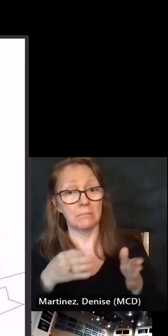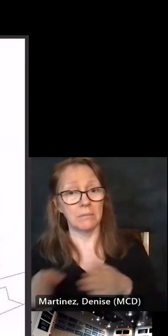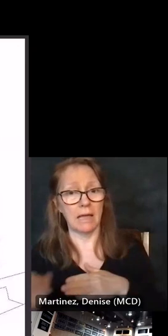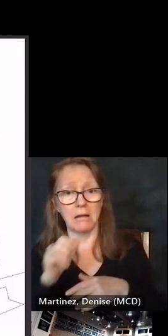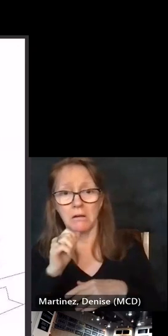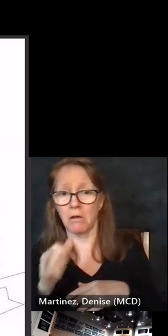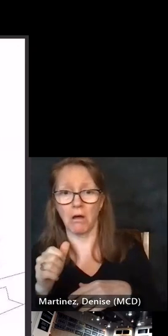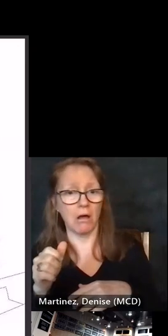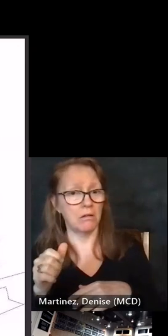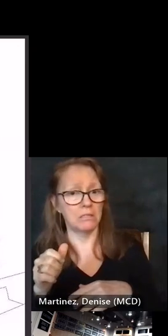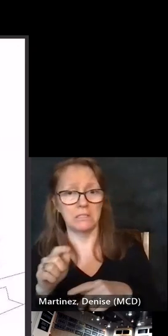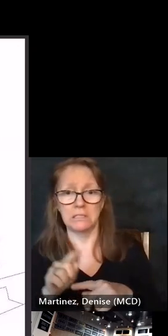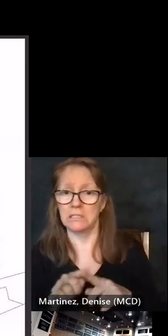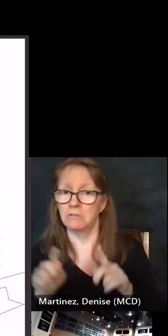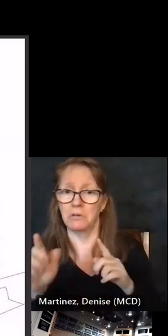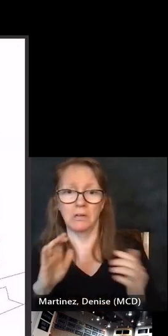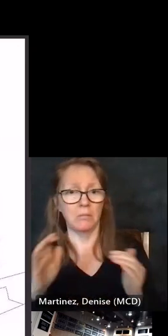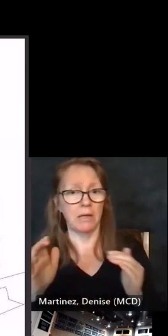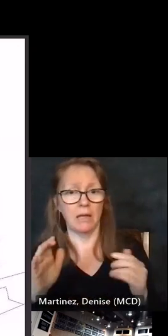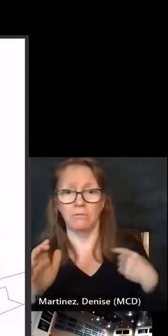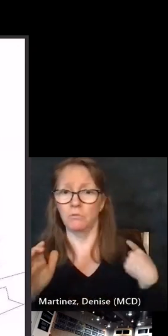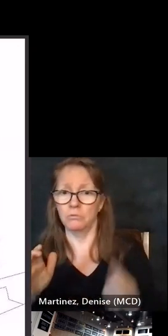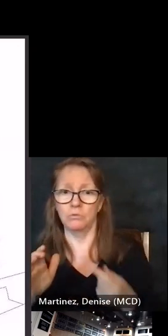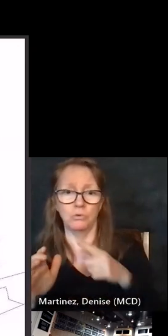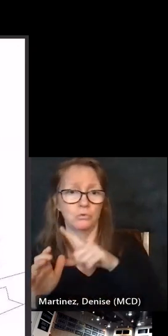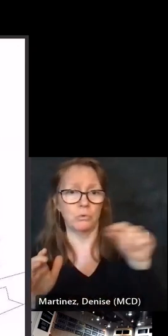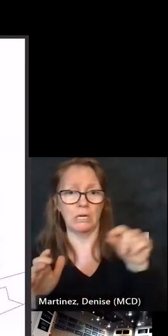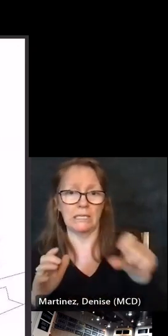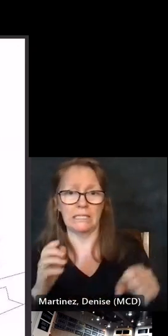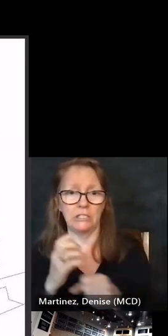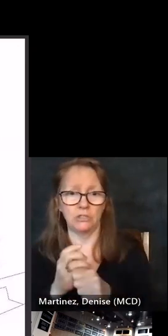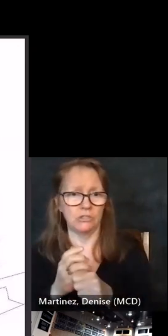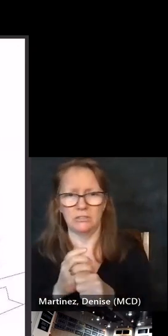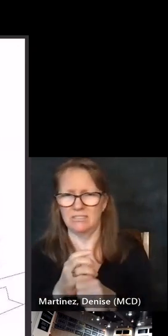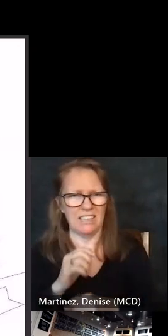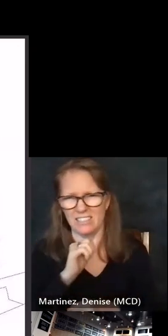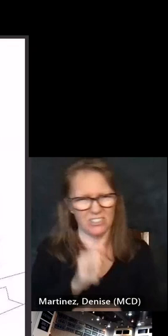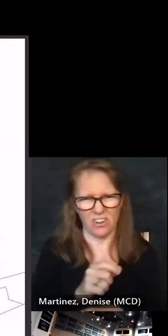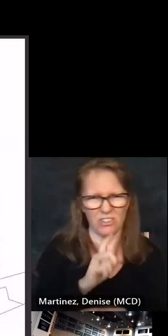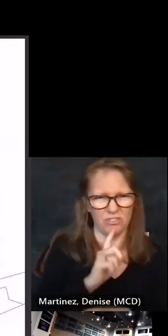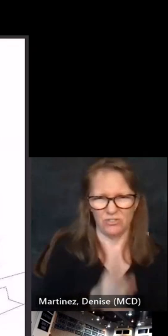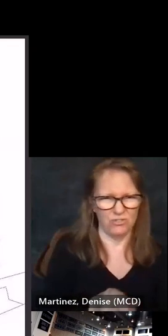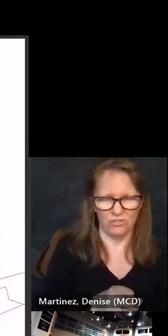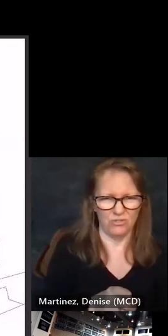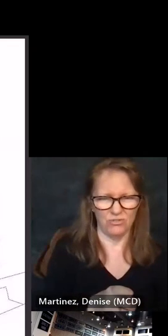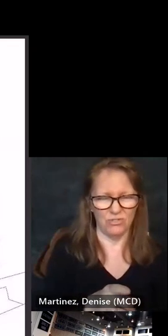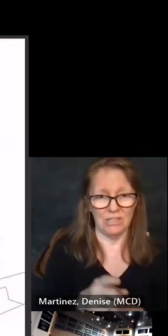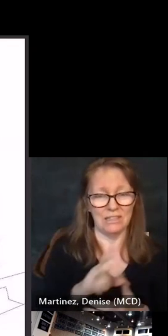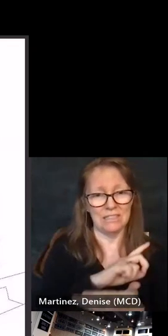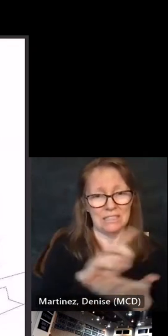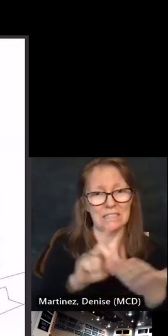markedly from what we've been working on for the last 20 years, which is also not true. The